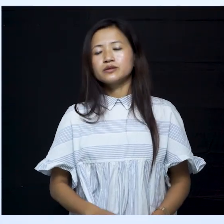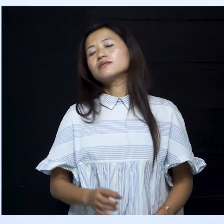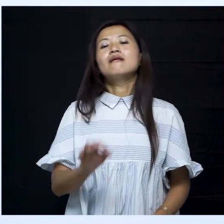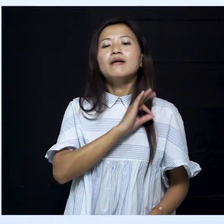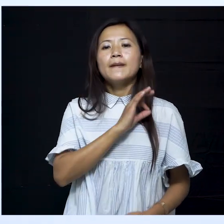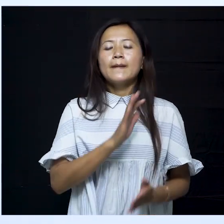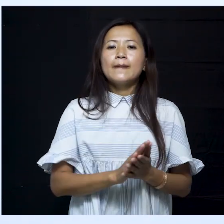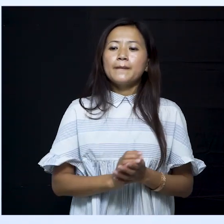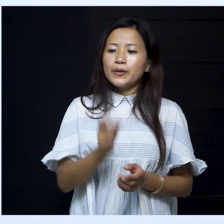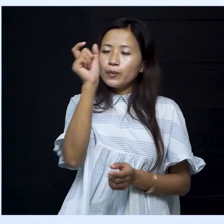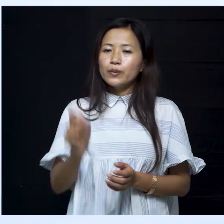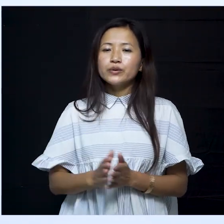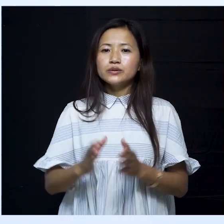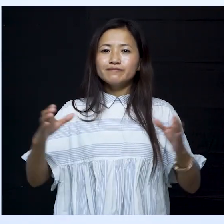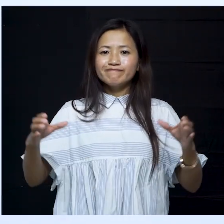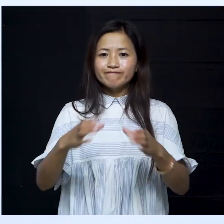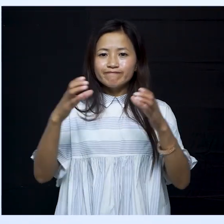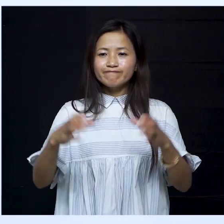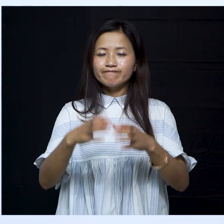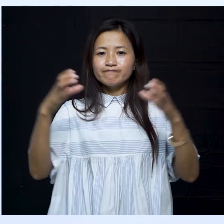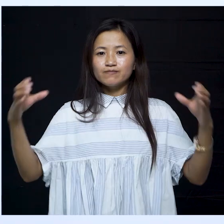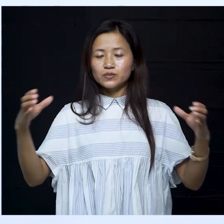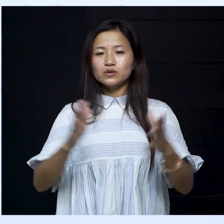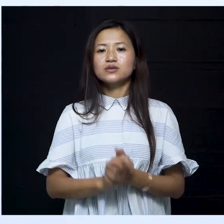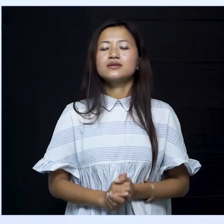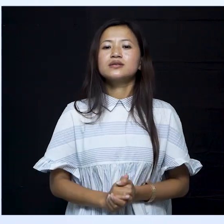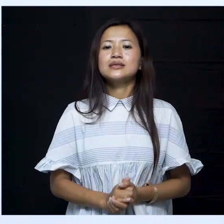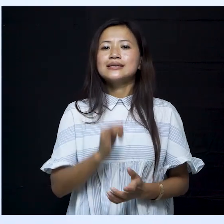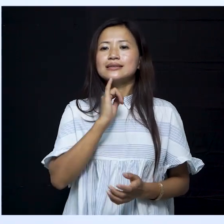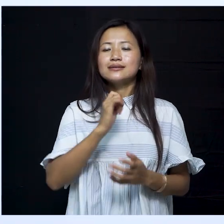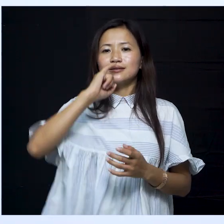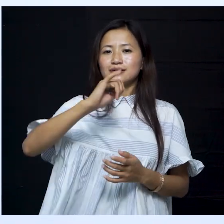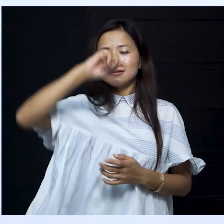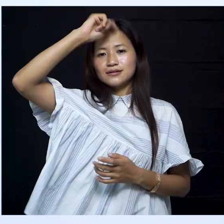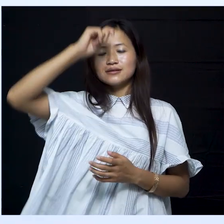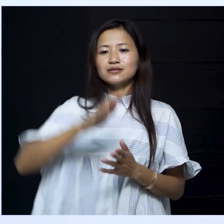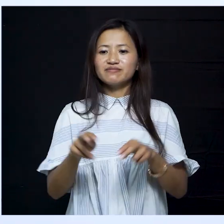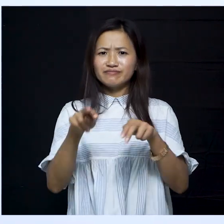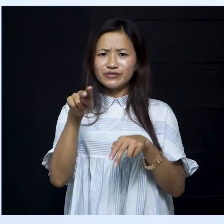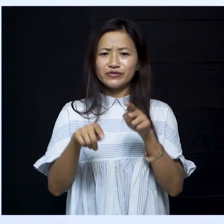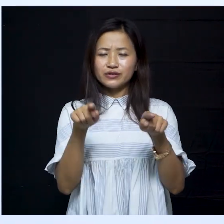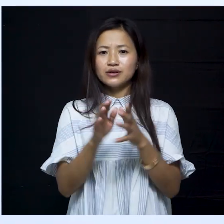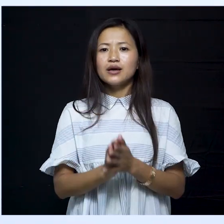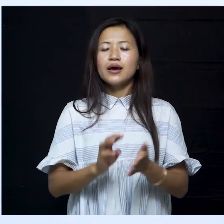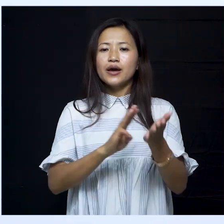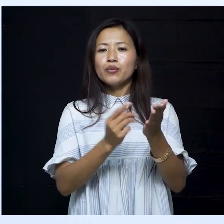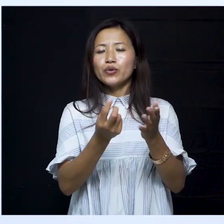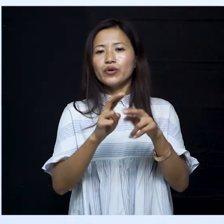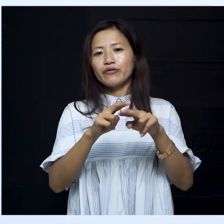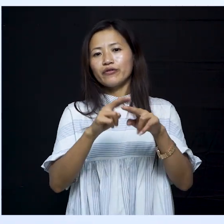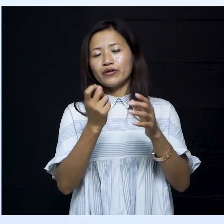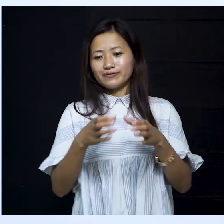Interestingly, the word toasted. Now, in the text, we learned that toasted English is referring to a muffin. So again,